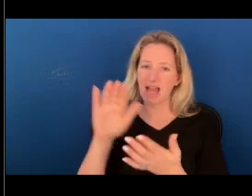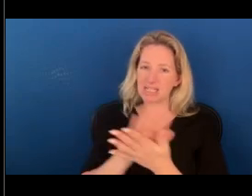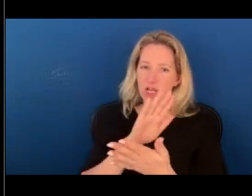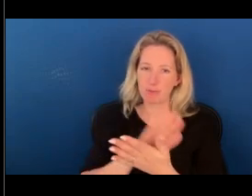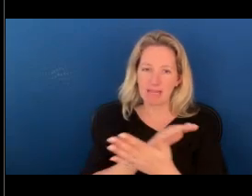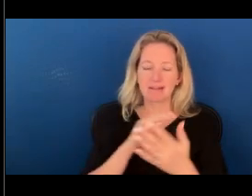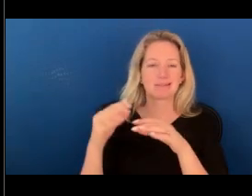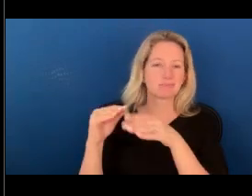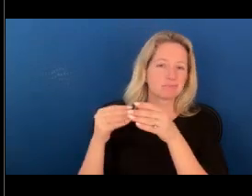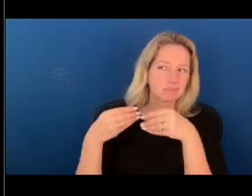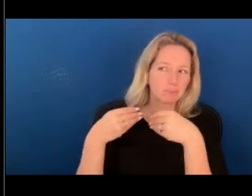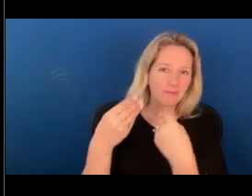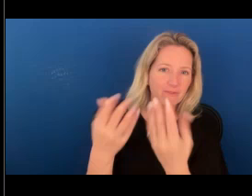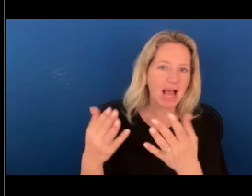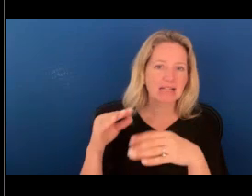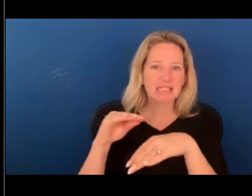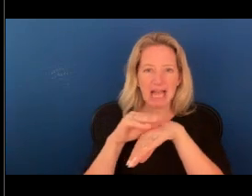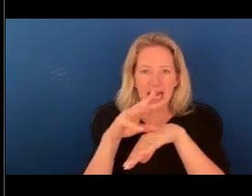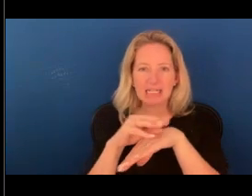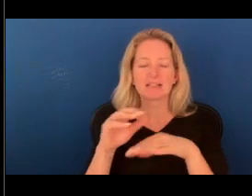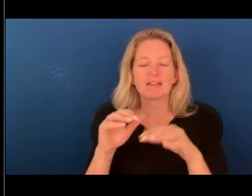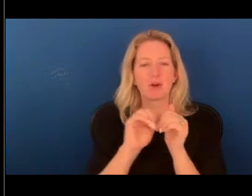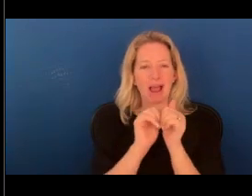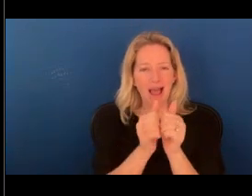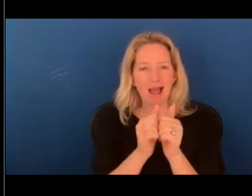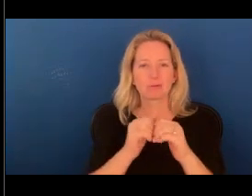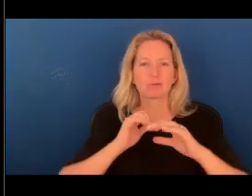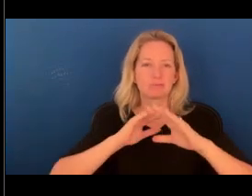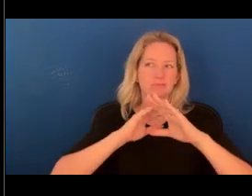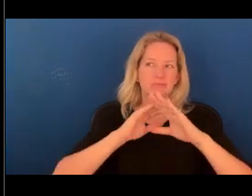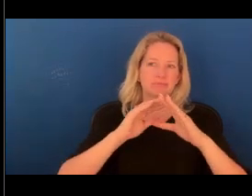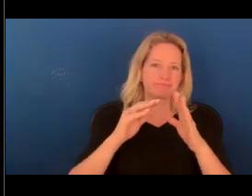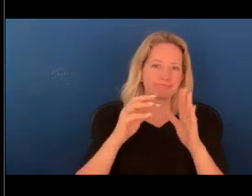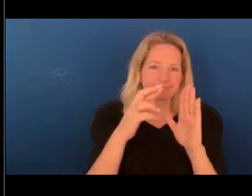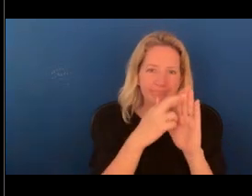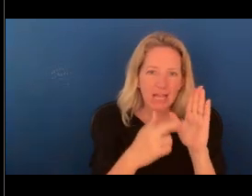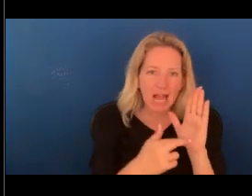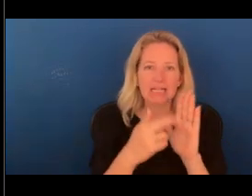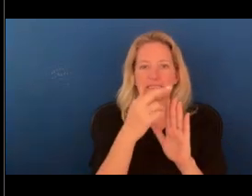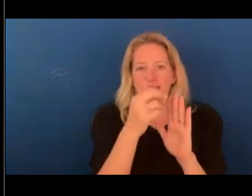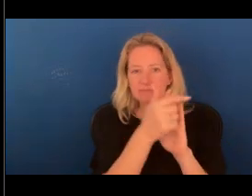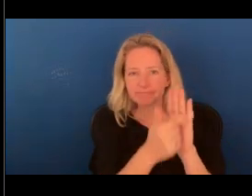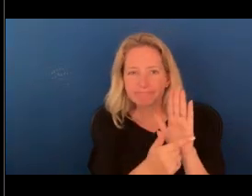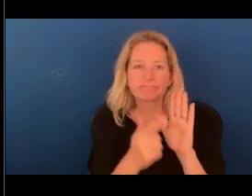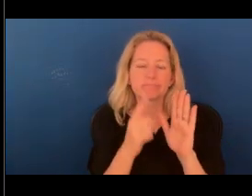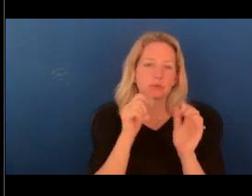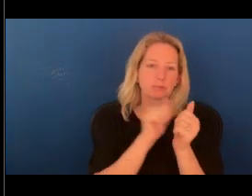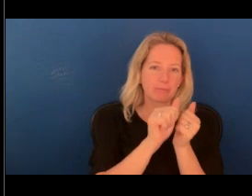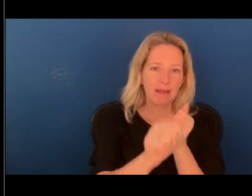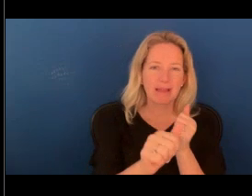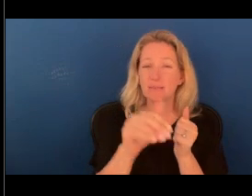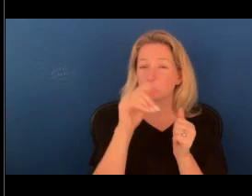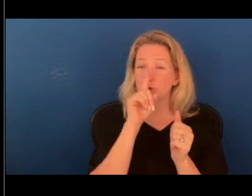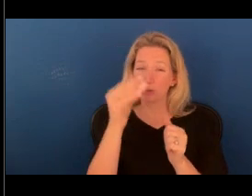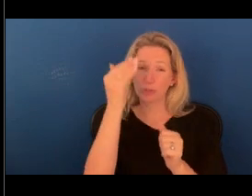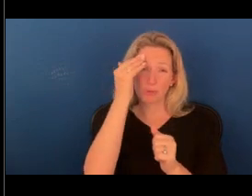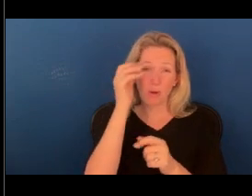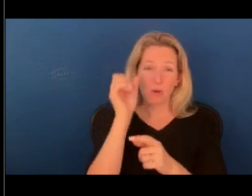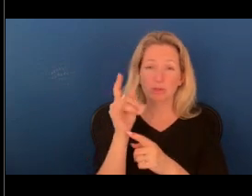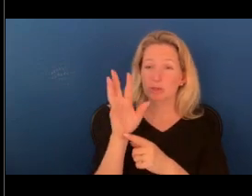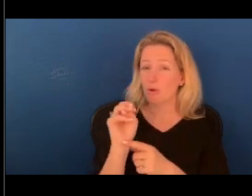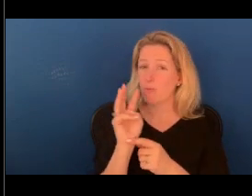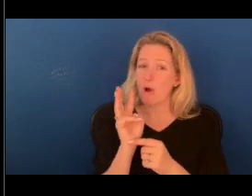writing effective trash provisions into stormwater permits, but also into stormwater management plans and the like. I'm sure you all know stormwater is a